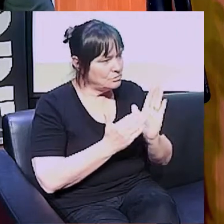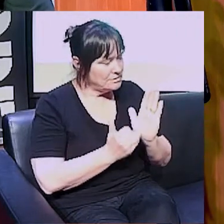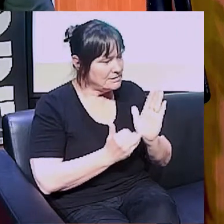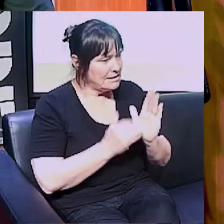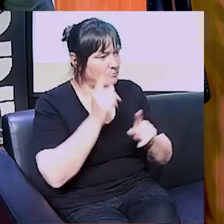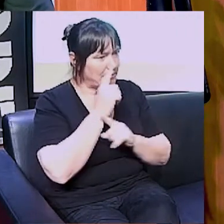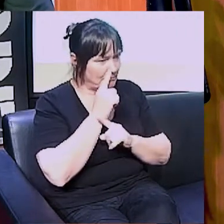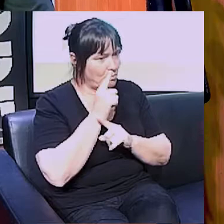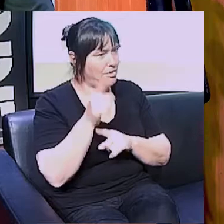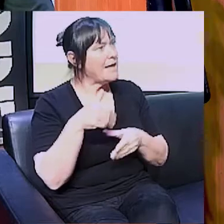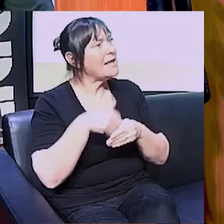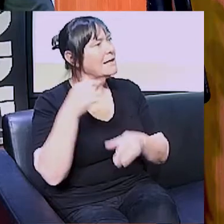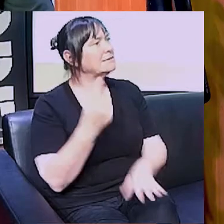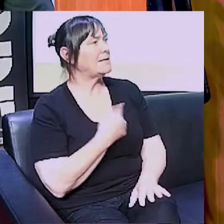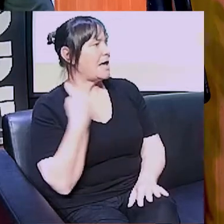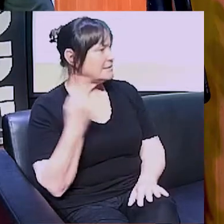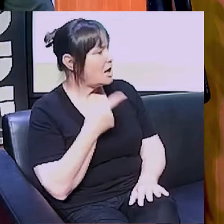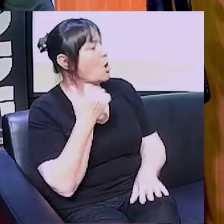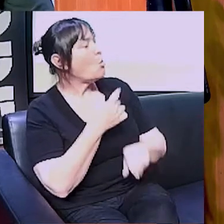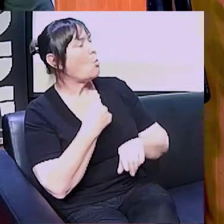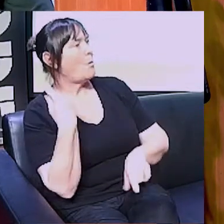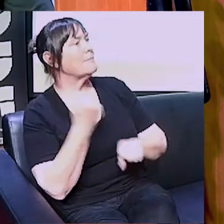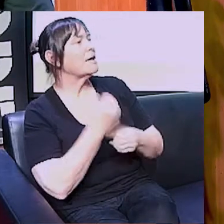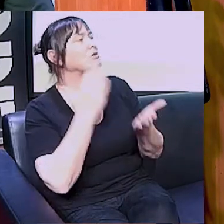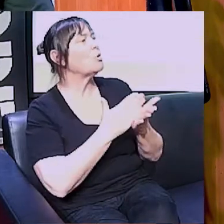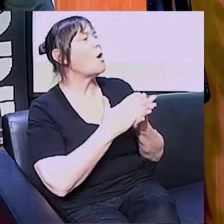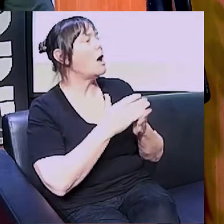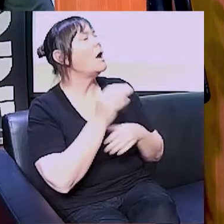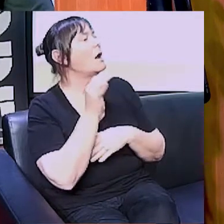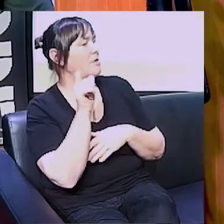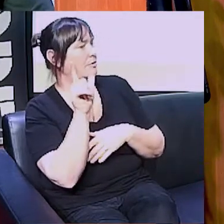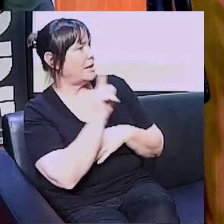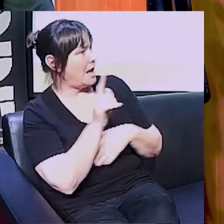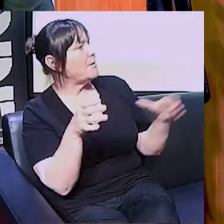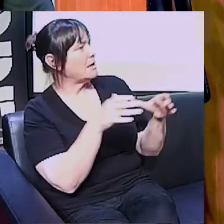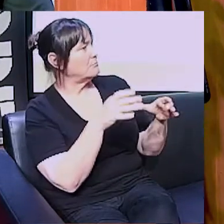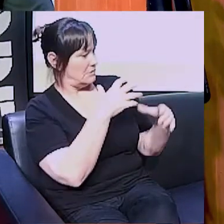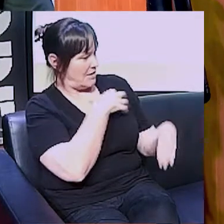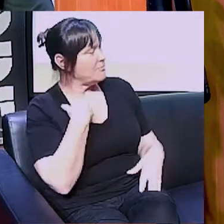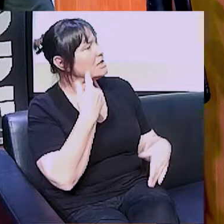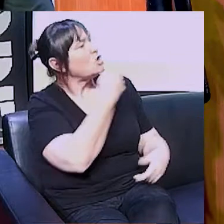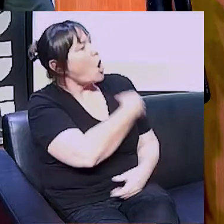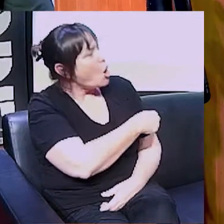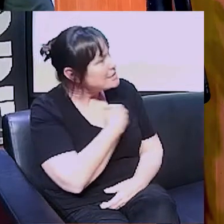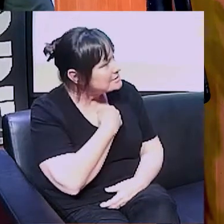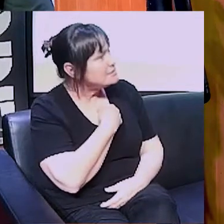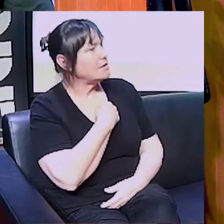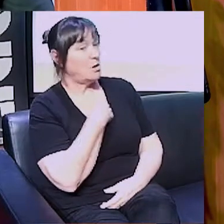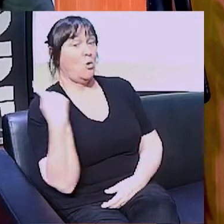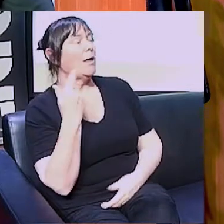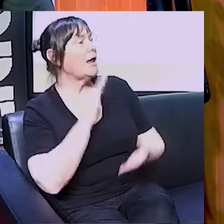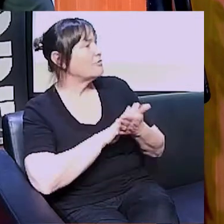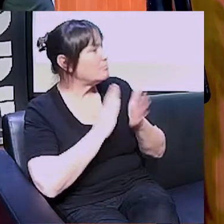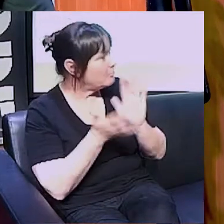room. We're the ones who keep them honest. We're the ones that keep the big parties going forward. We're the ones who are pragmatic about it, and we've got the experience for